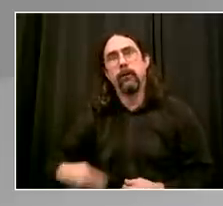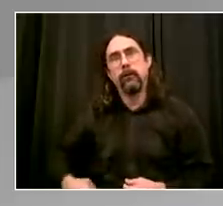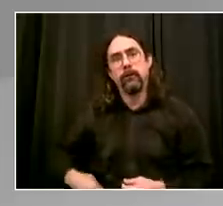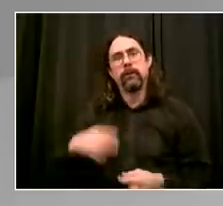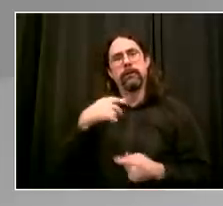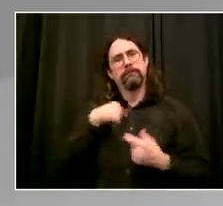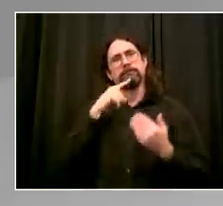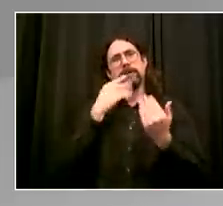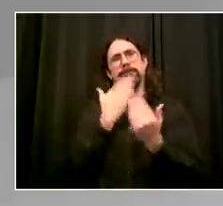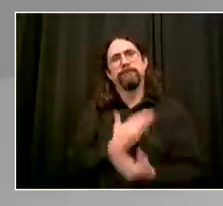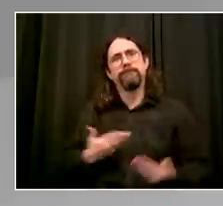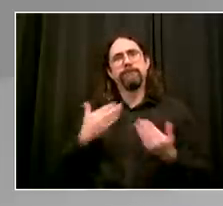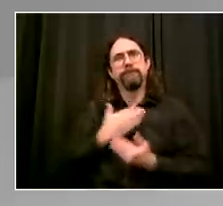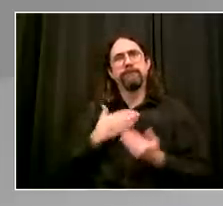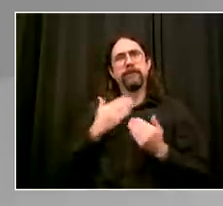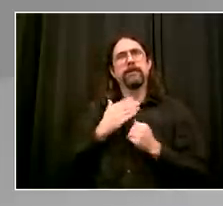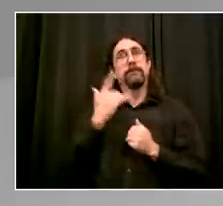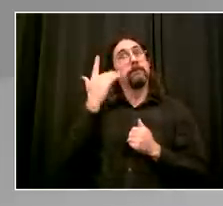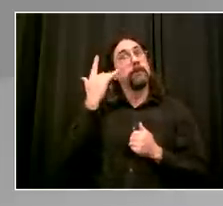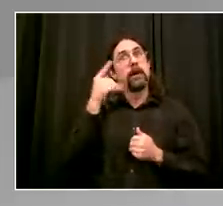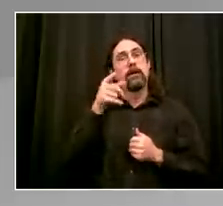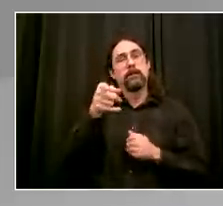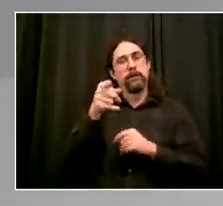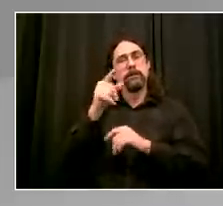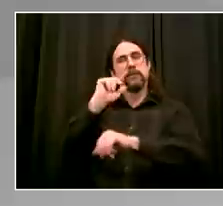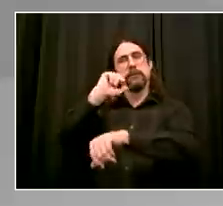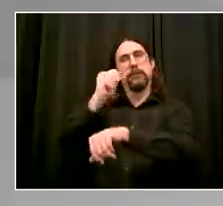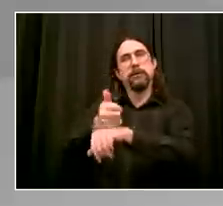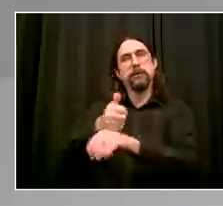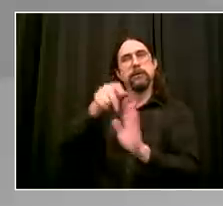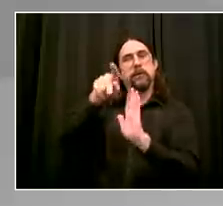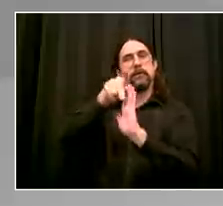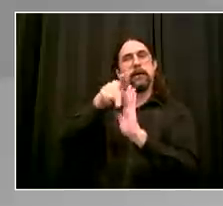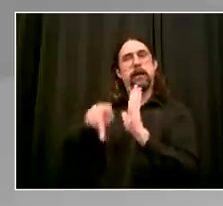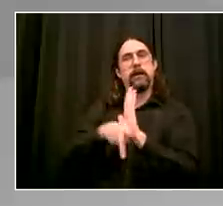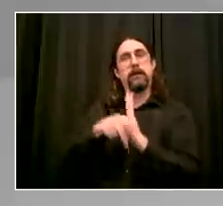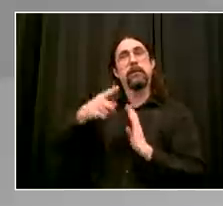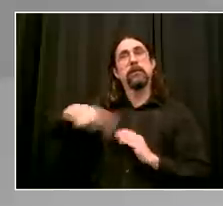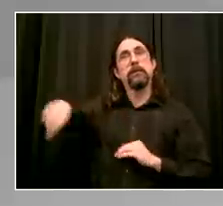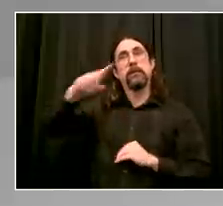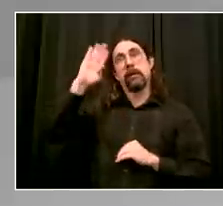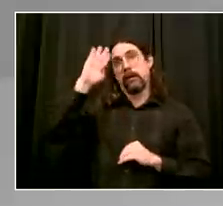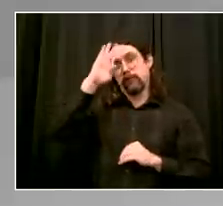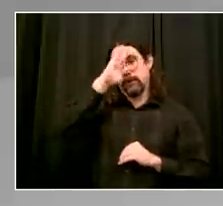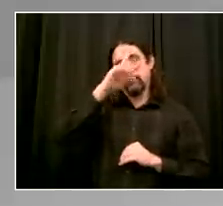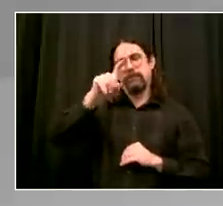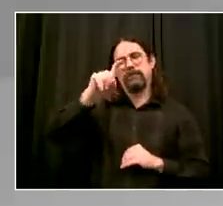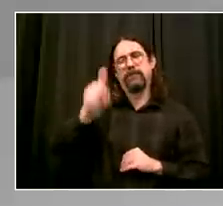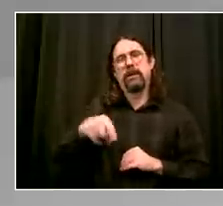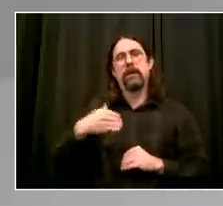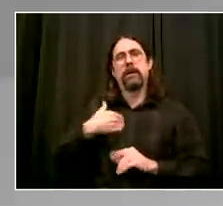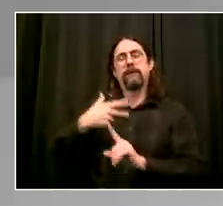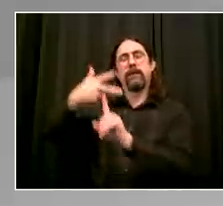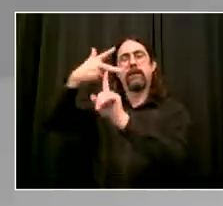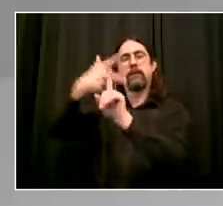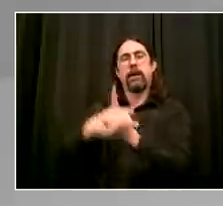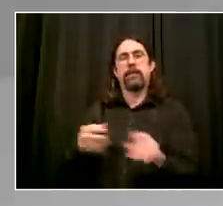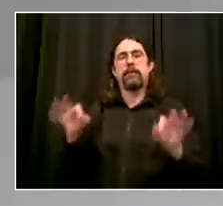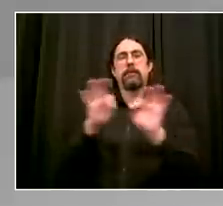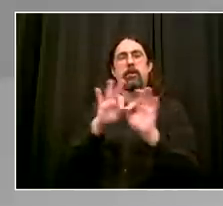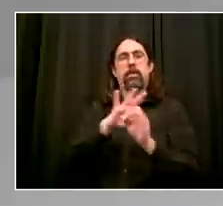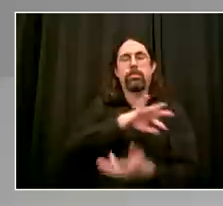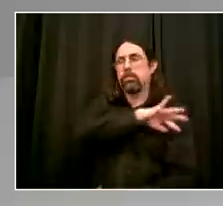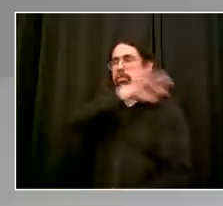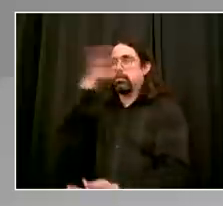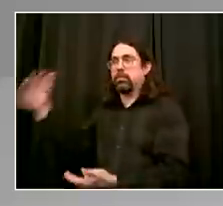PPE. We have more than enough ventilators. We purchased a group over the summer. So equipment